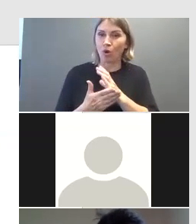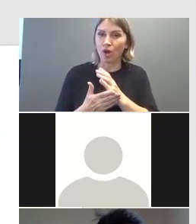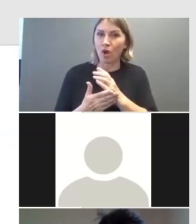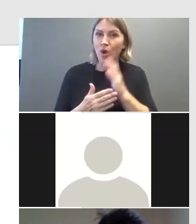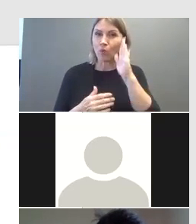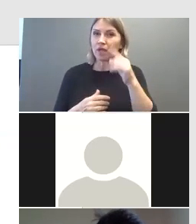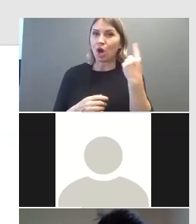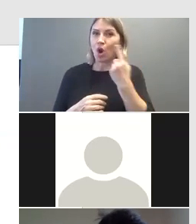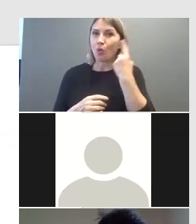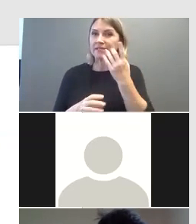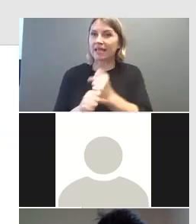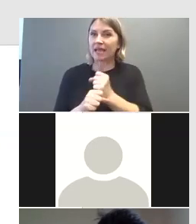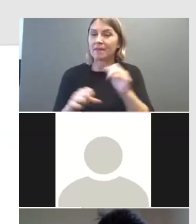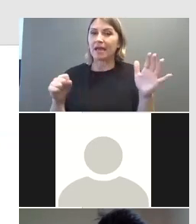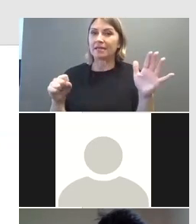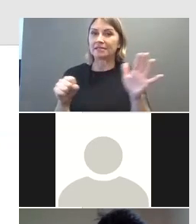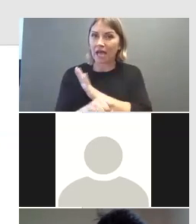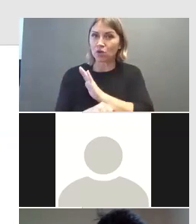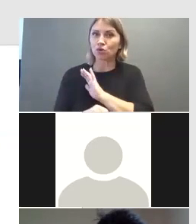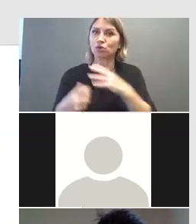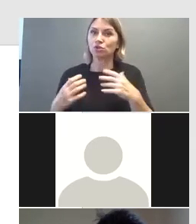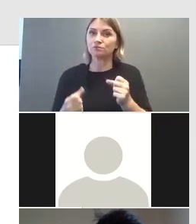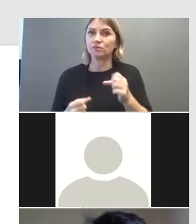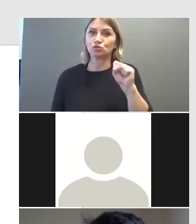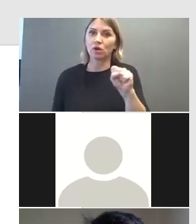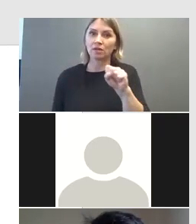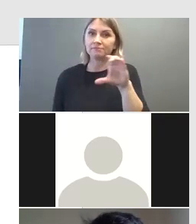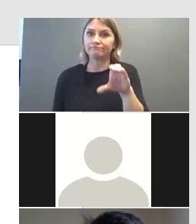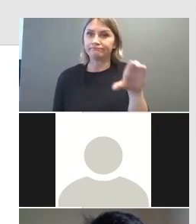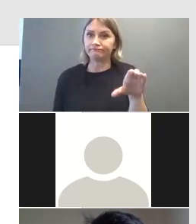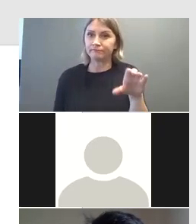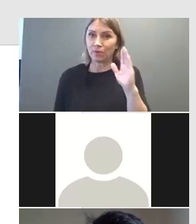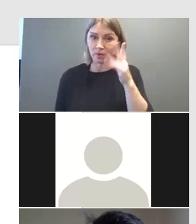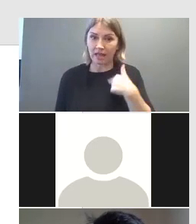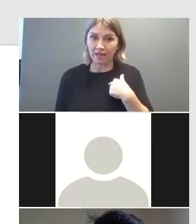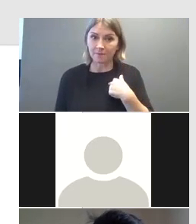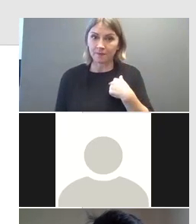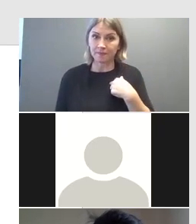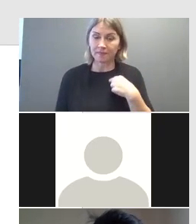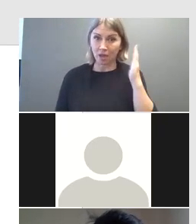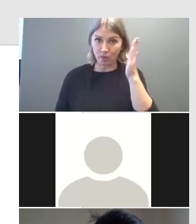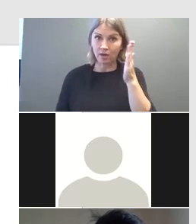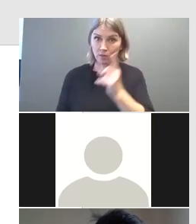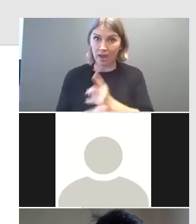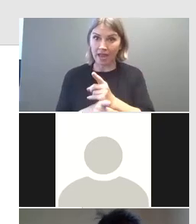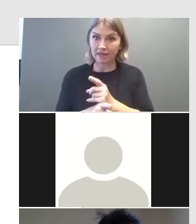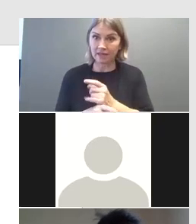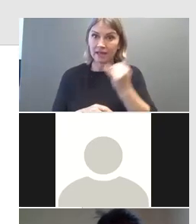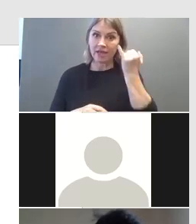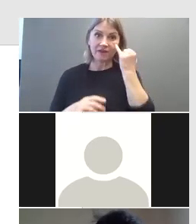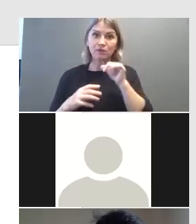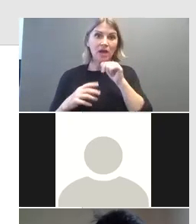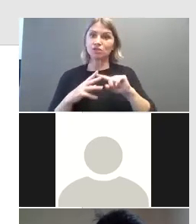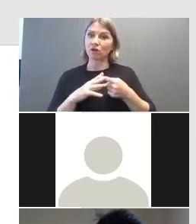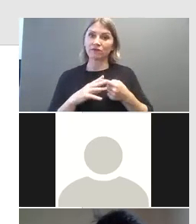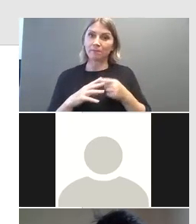get my entire strongly connected component? Right? I would, right? Even if I do not start from B, I start